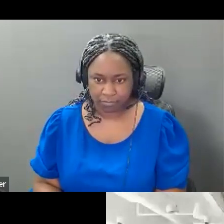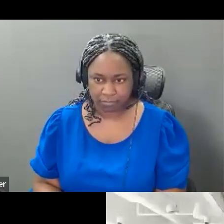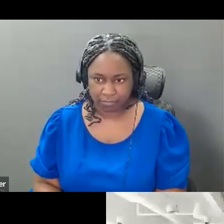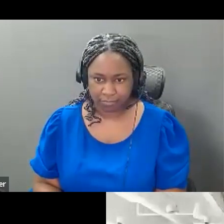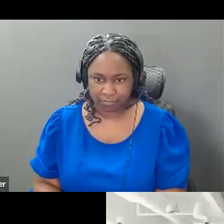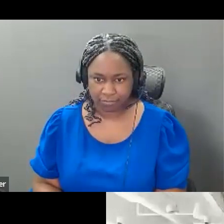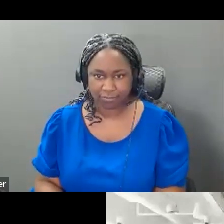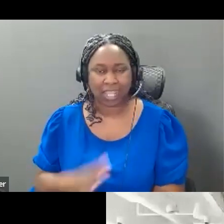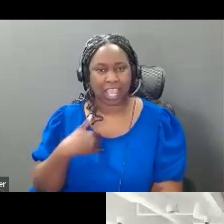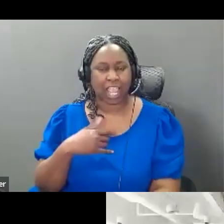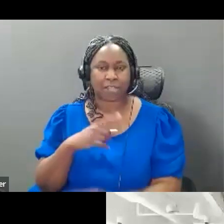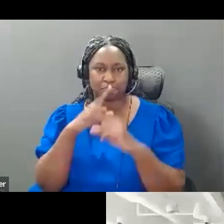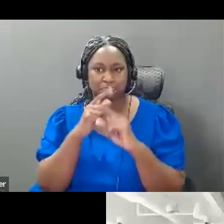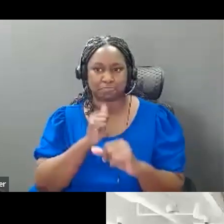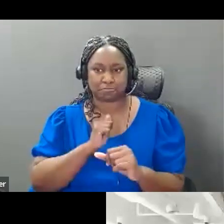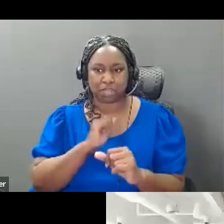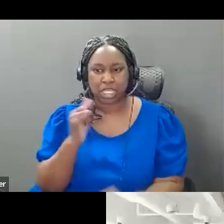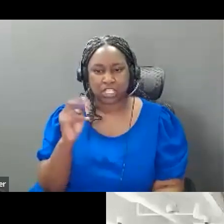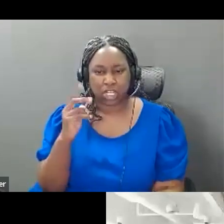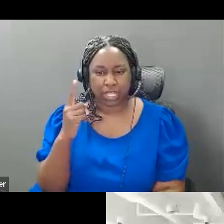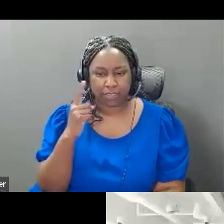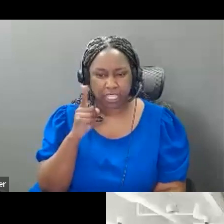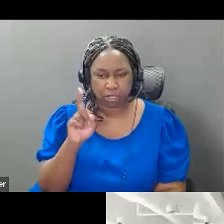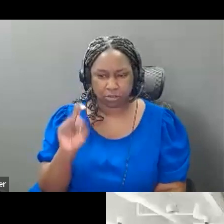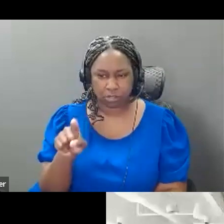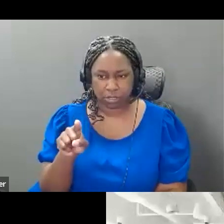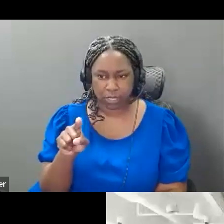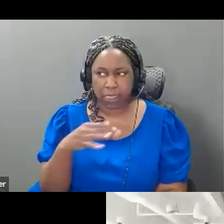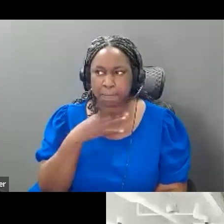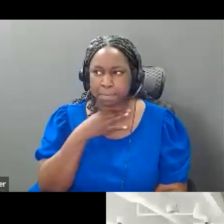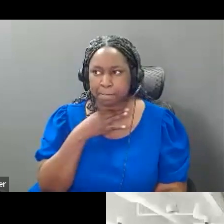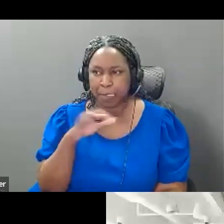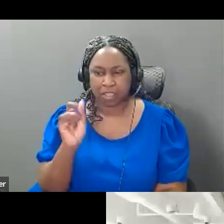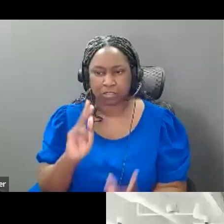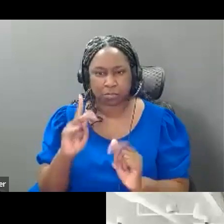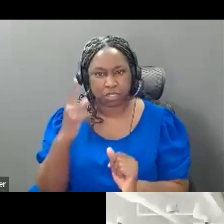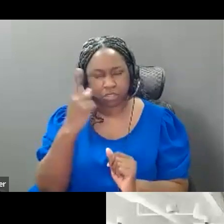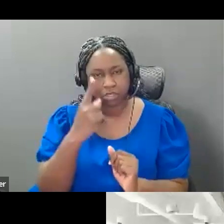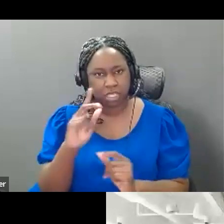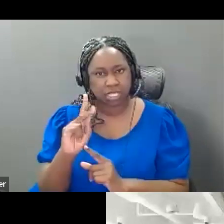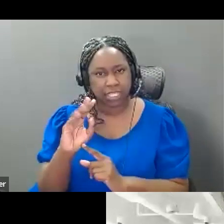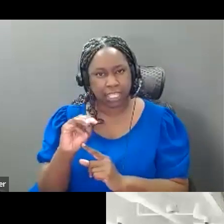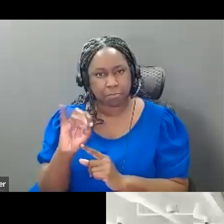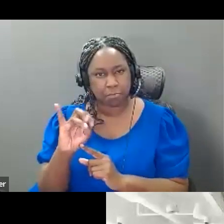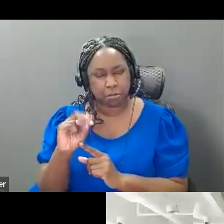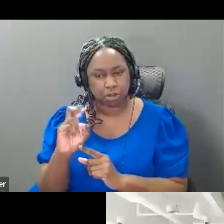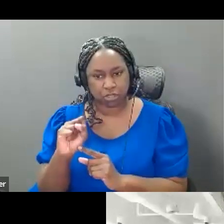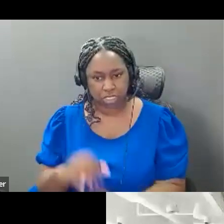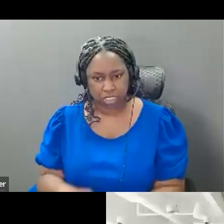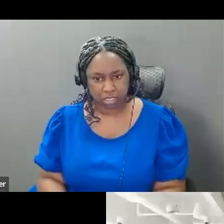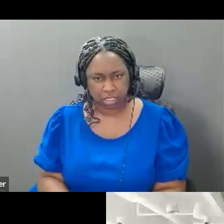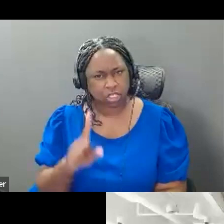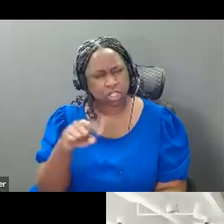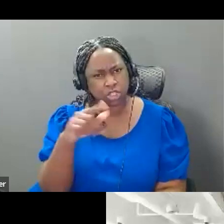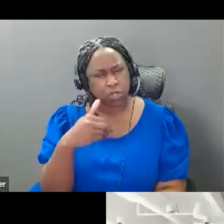Oops, I muted myself here. John, I think this goes to you, but curious if others have thoughts here. Kim Burns has a great question, which is, do you all